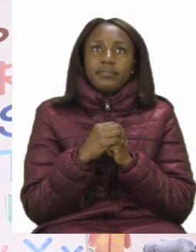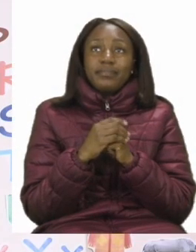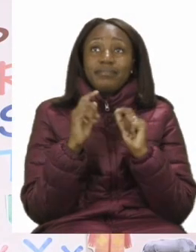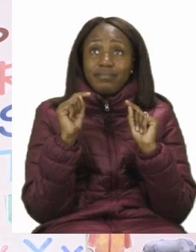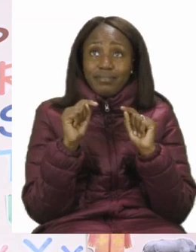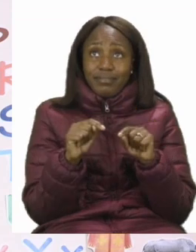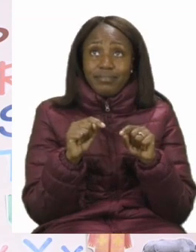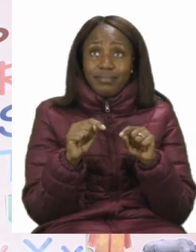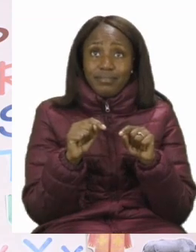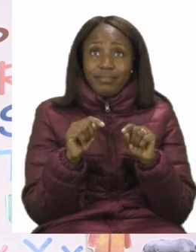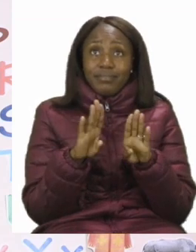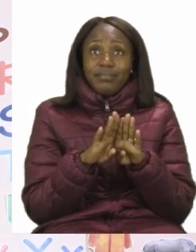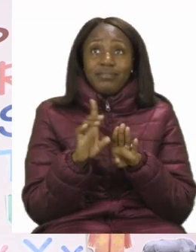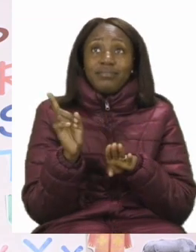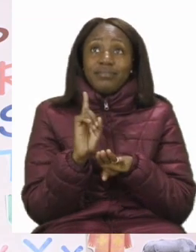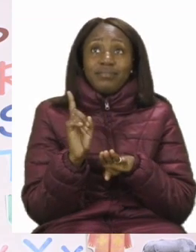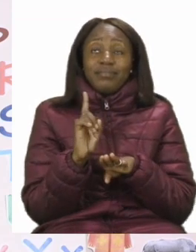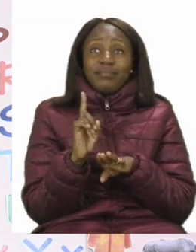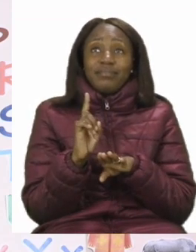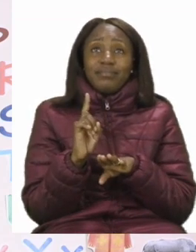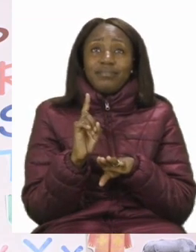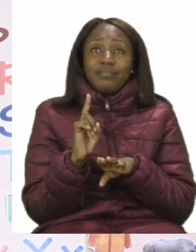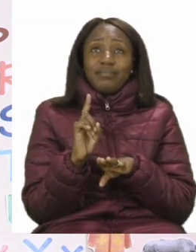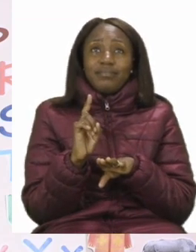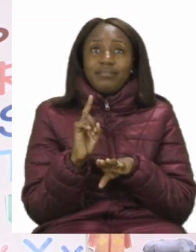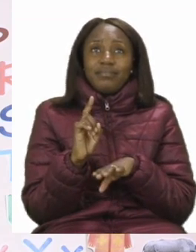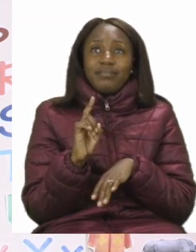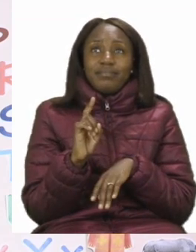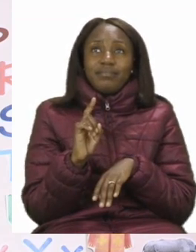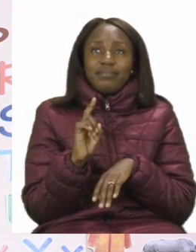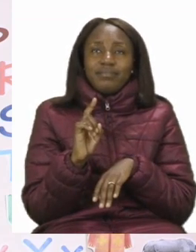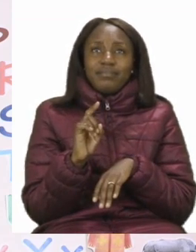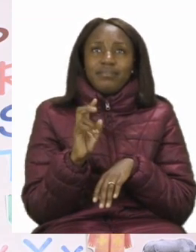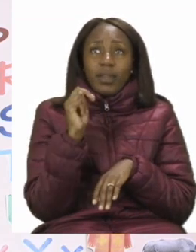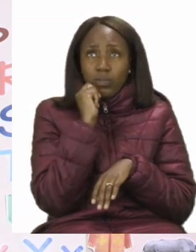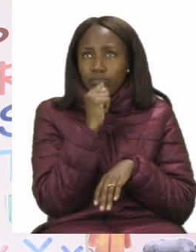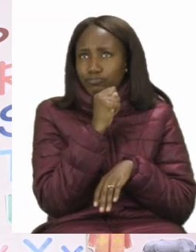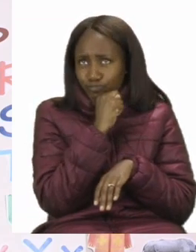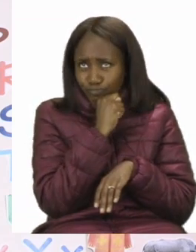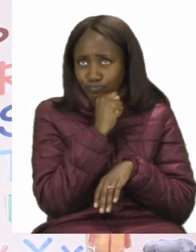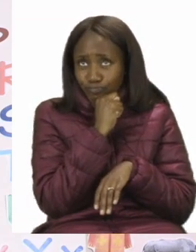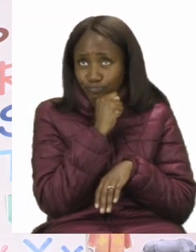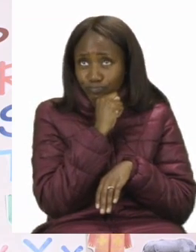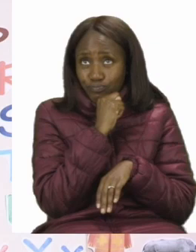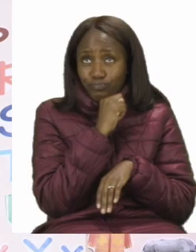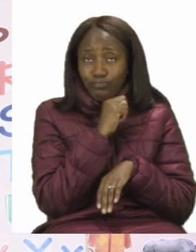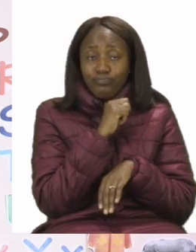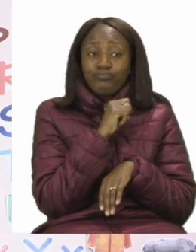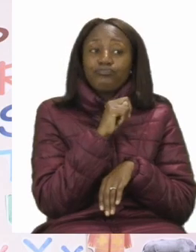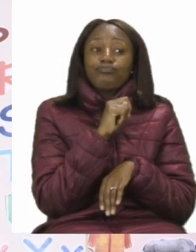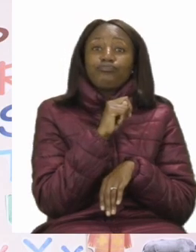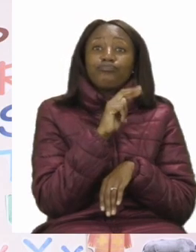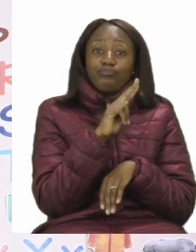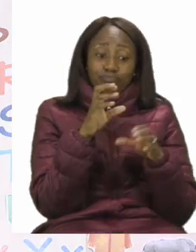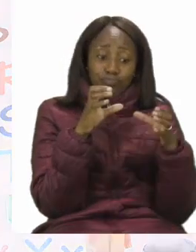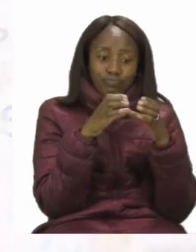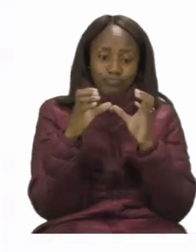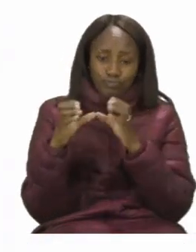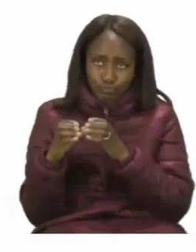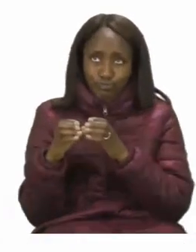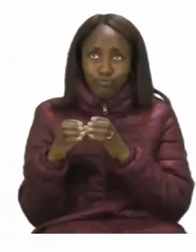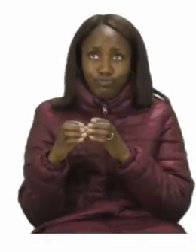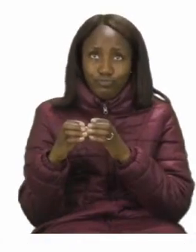Now, boys and girls, we are going to look at some nouns. Let's go to page 12 in